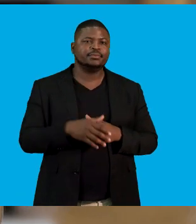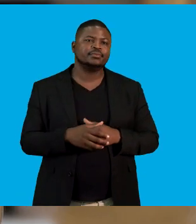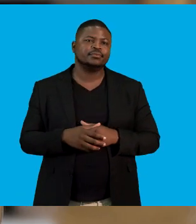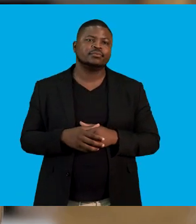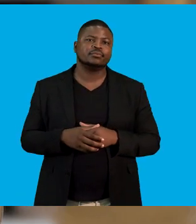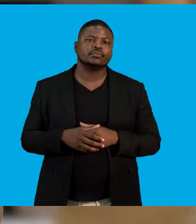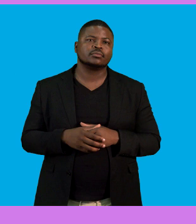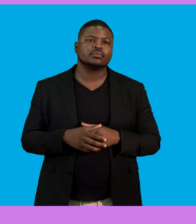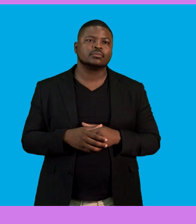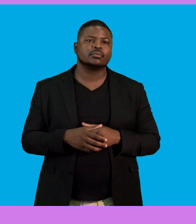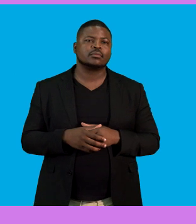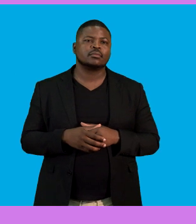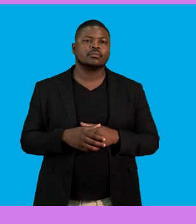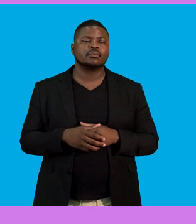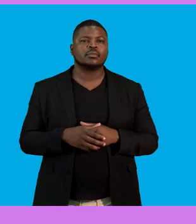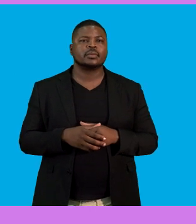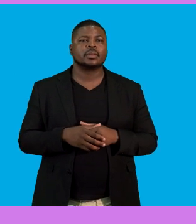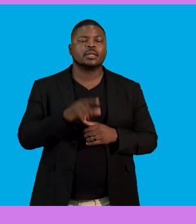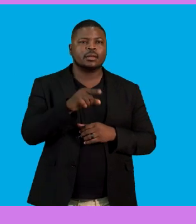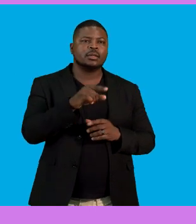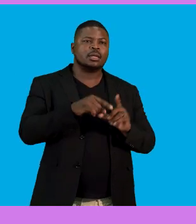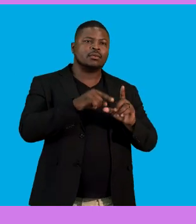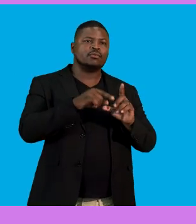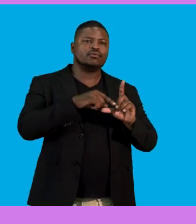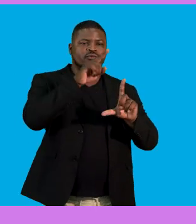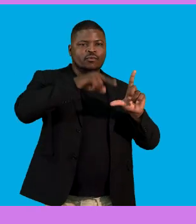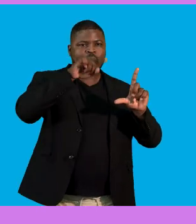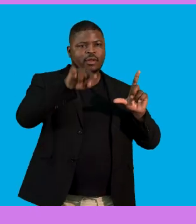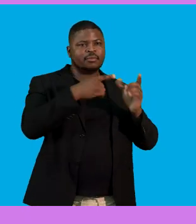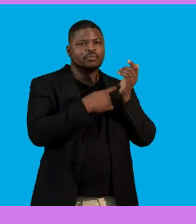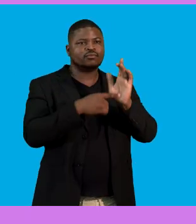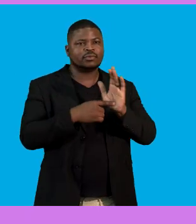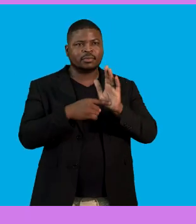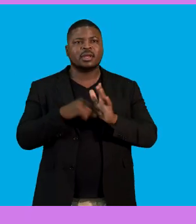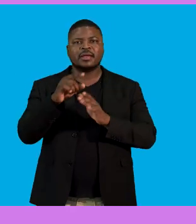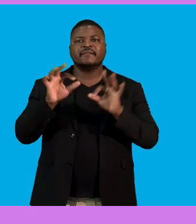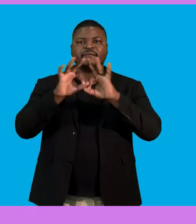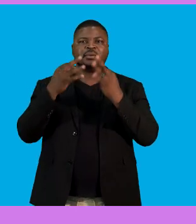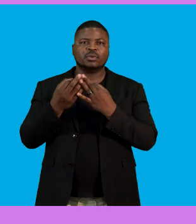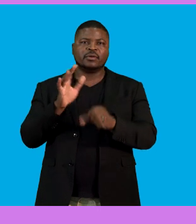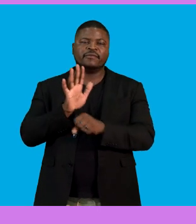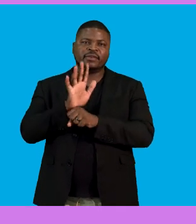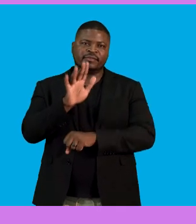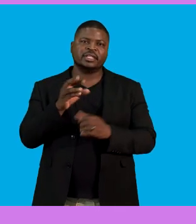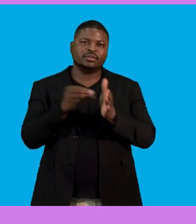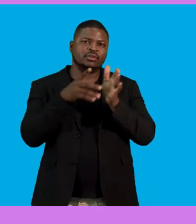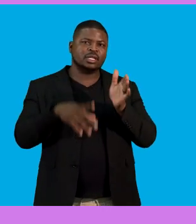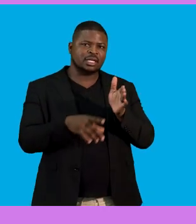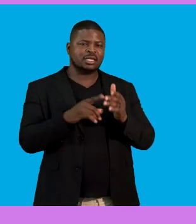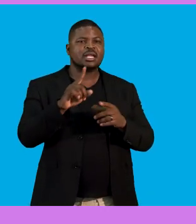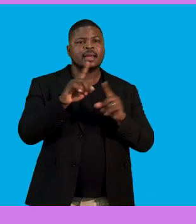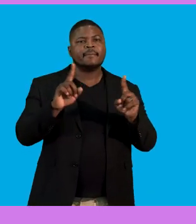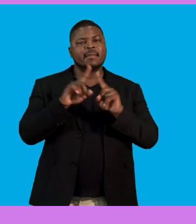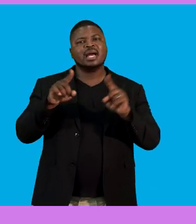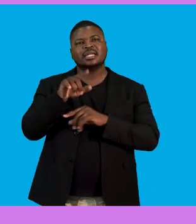the graph alongside gives information about a family of 16 children. Then question one says, give the title